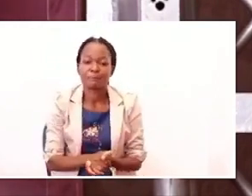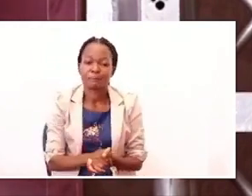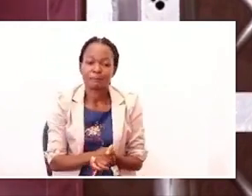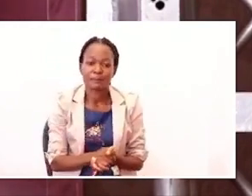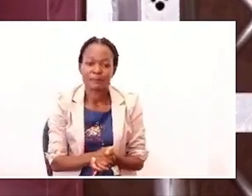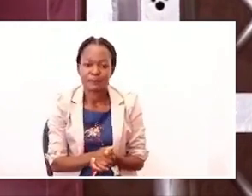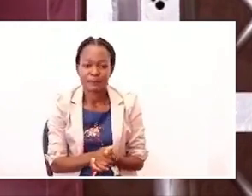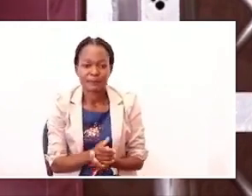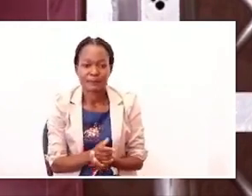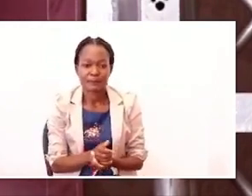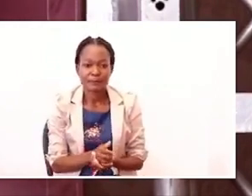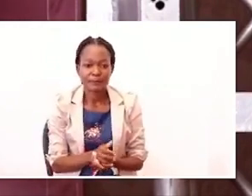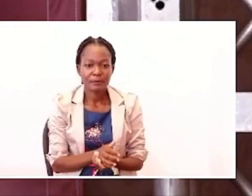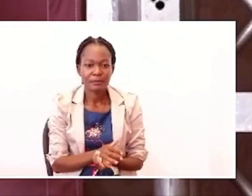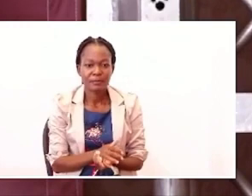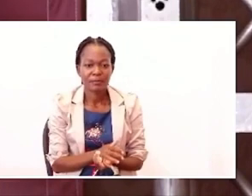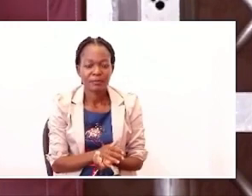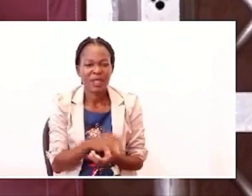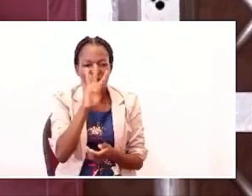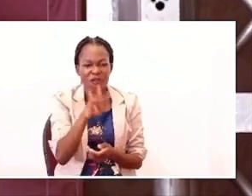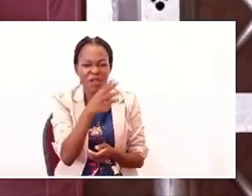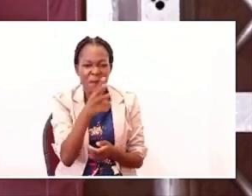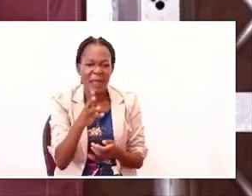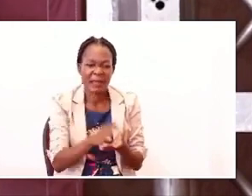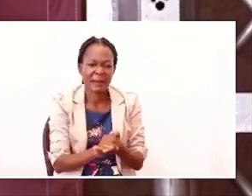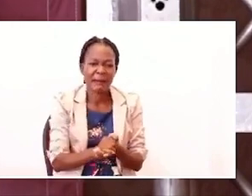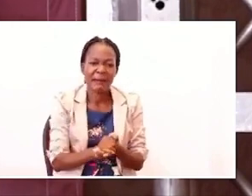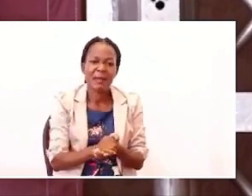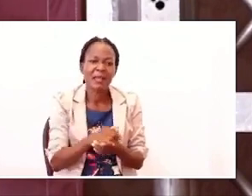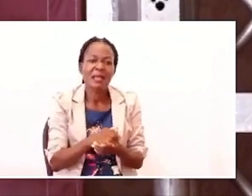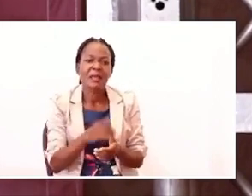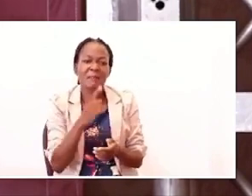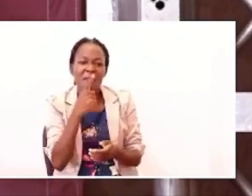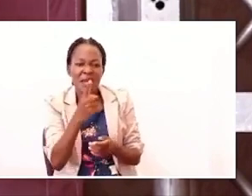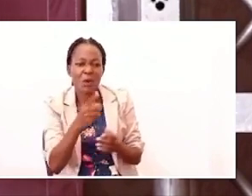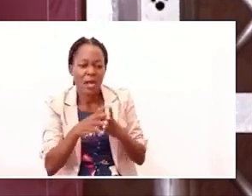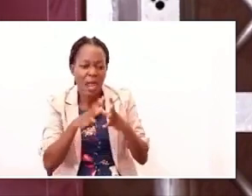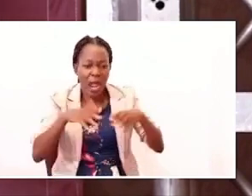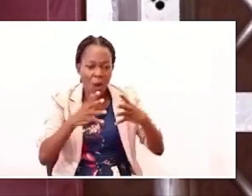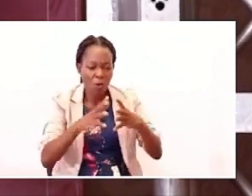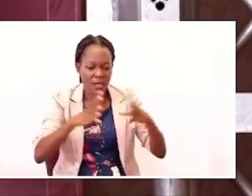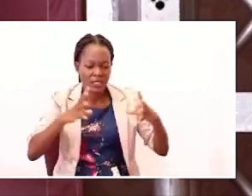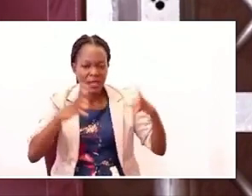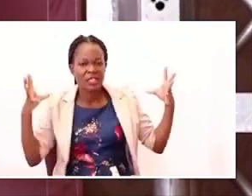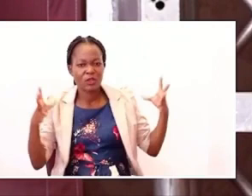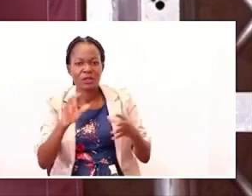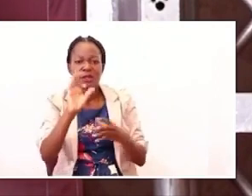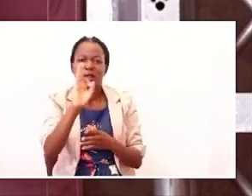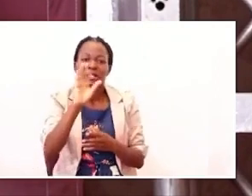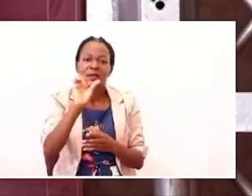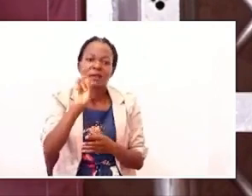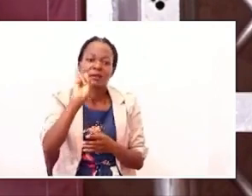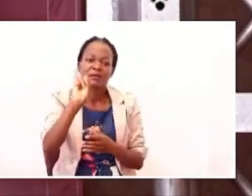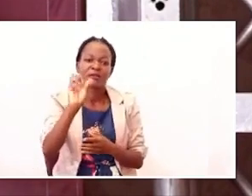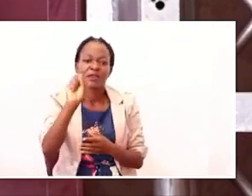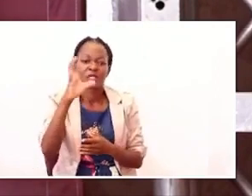The neo-Keynesian framework that talks about expansionary fiscal policy assumes